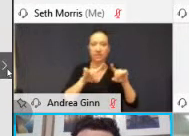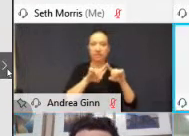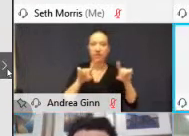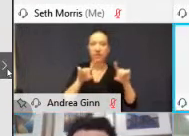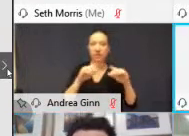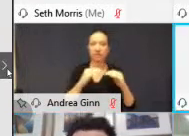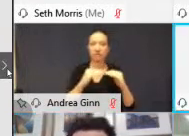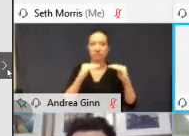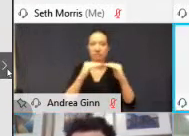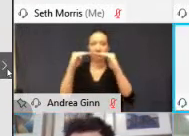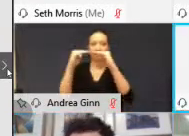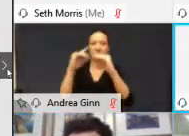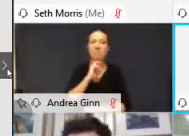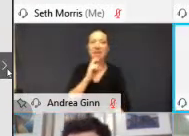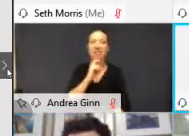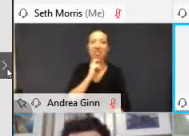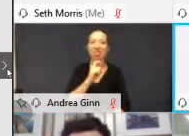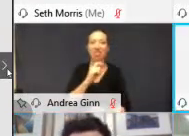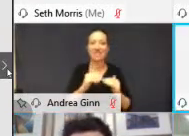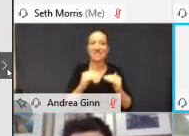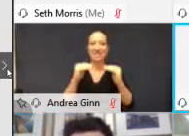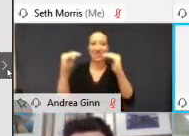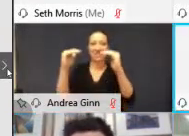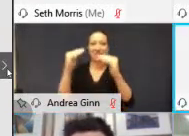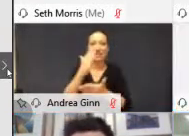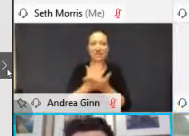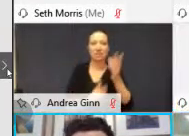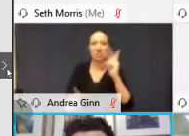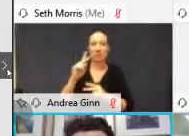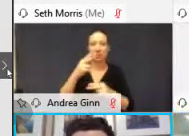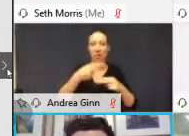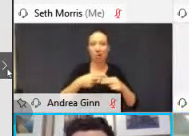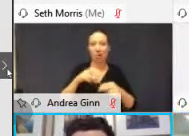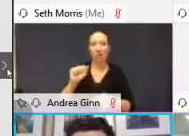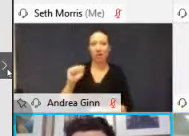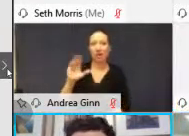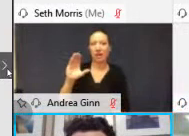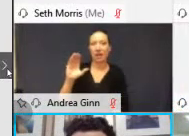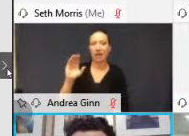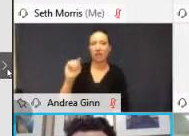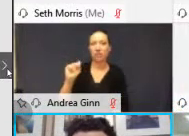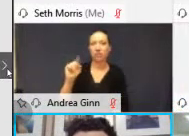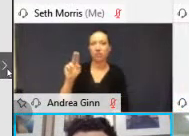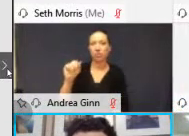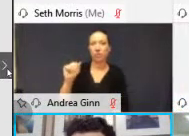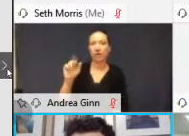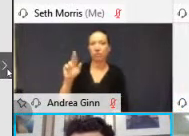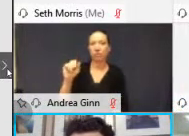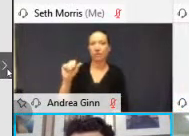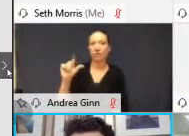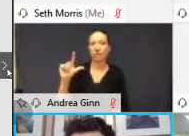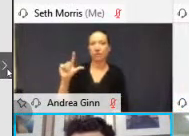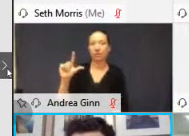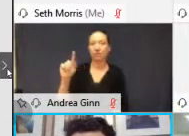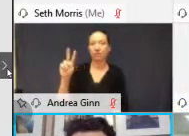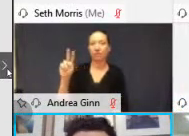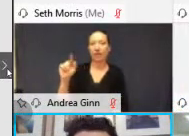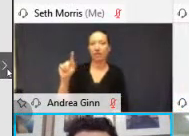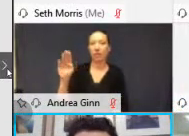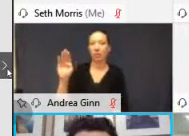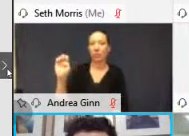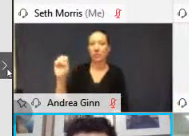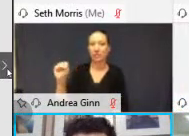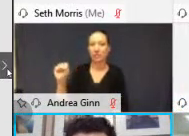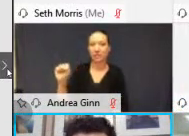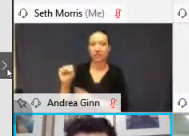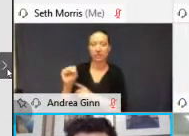some might refer to as actuarial values. And these are helpful to know about because they're